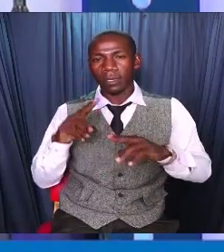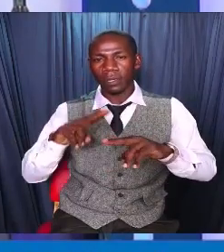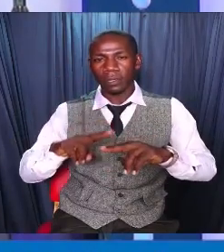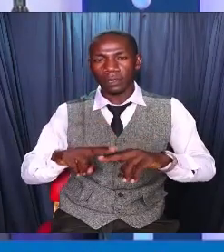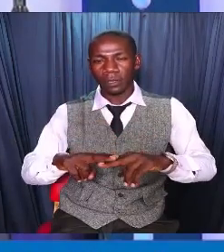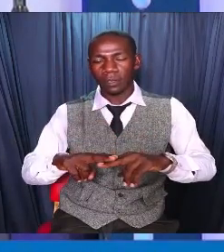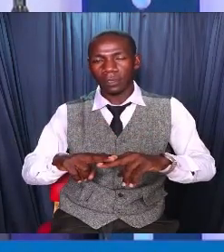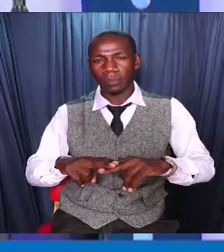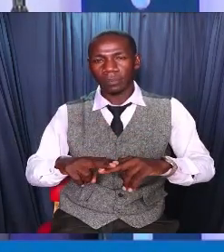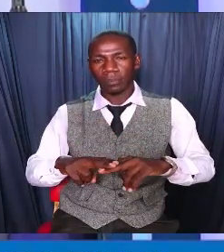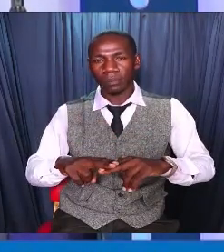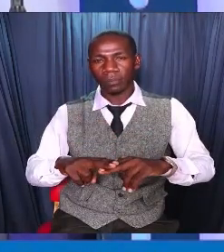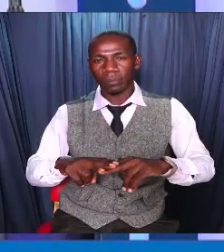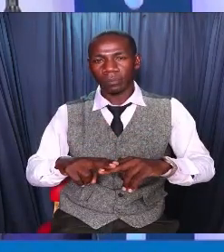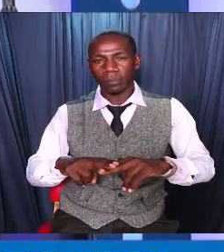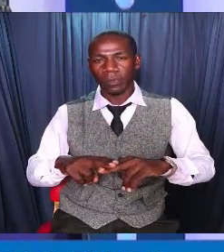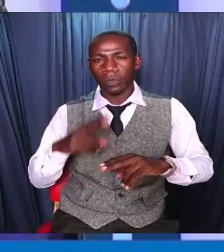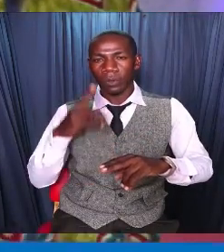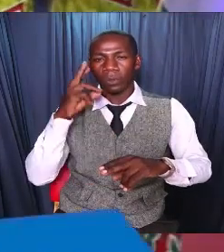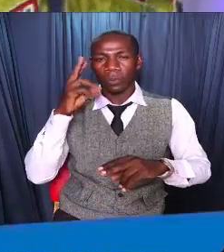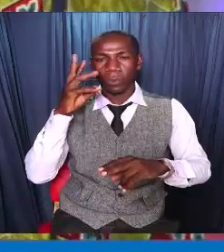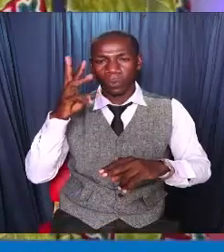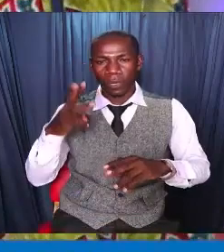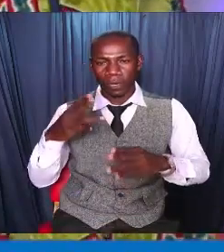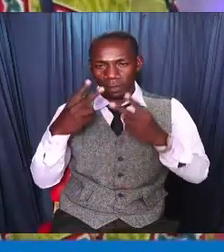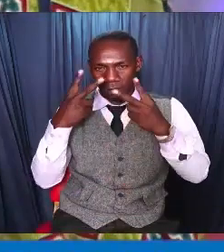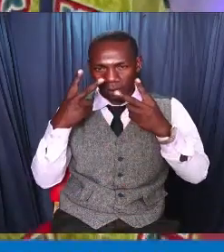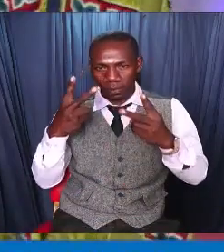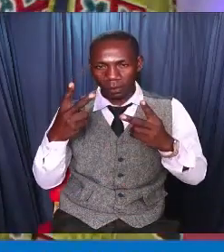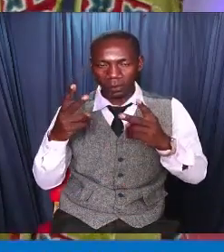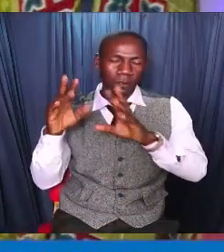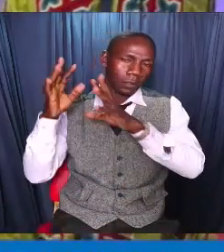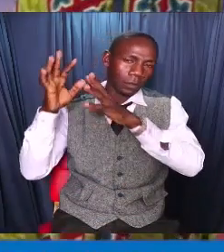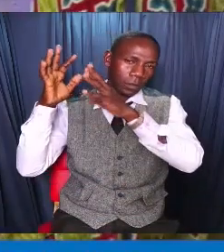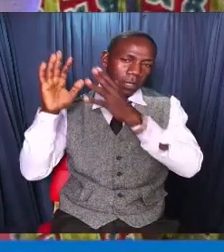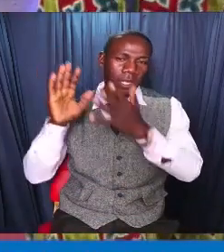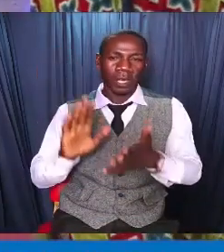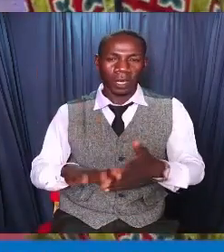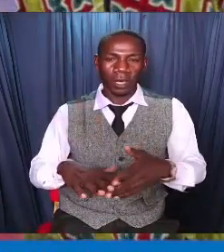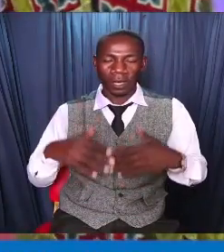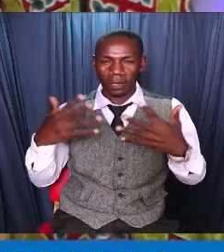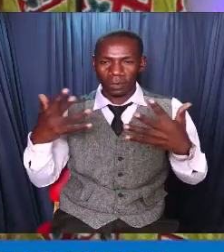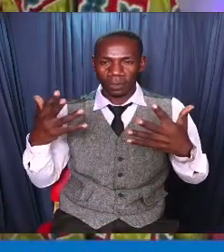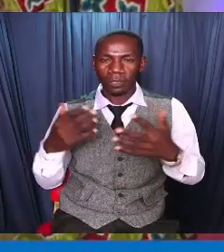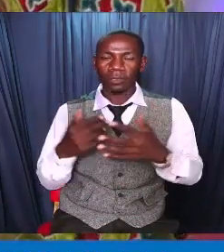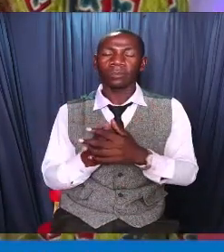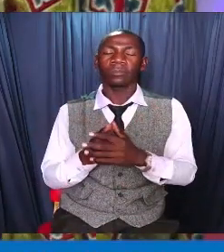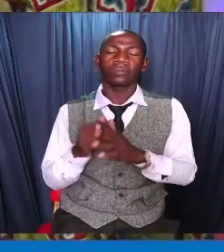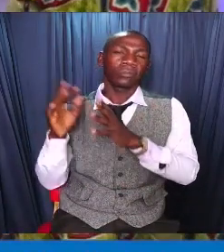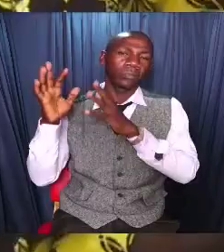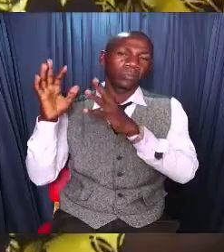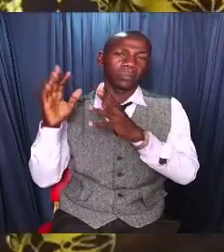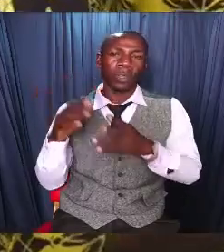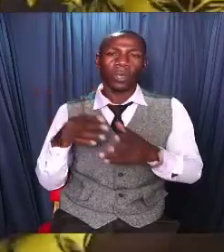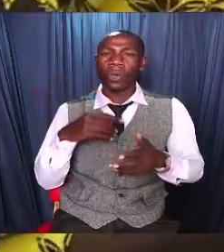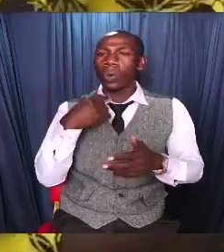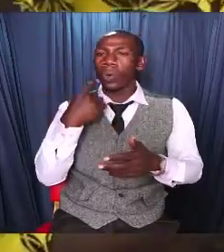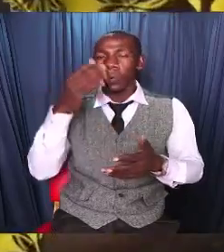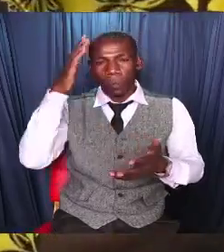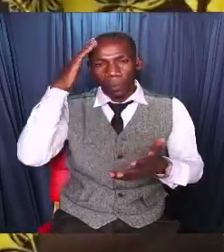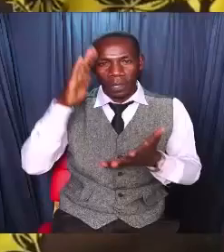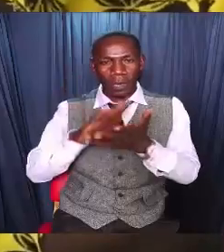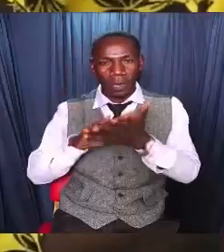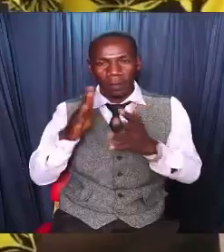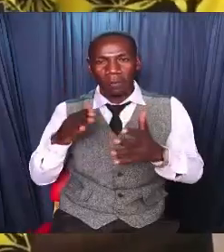chini. I sit down. Na ataona. And they will see. Hallelujah. Hallelujah. Aliye na hakika